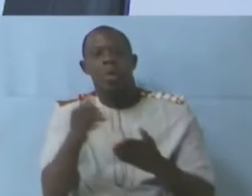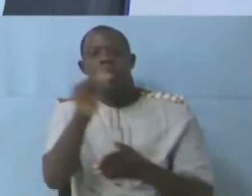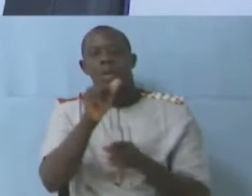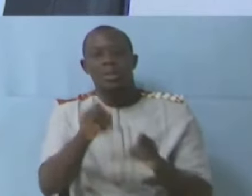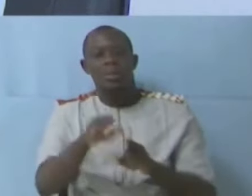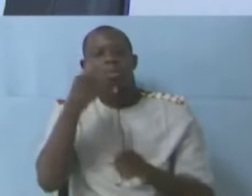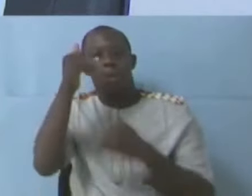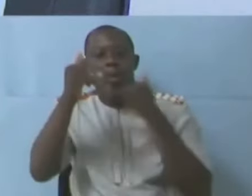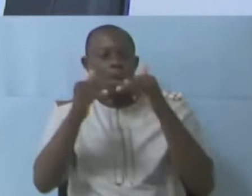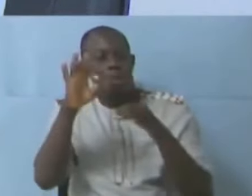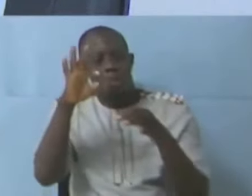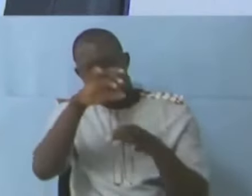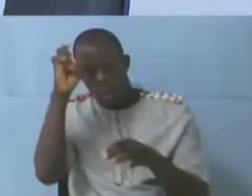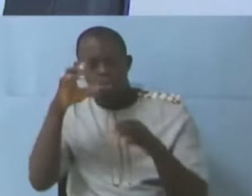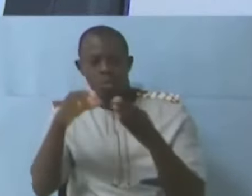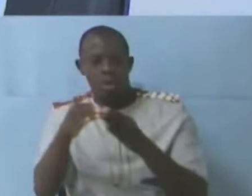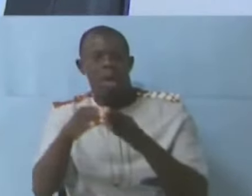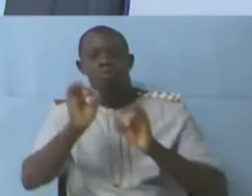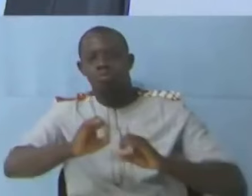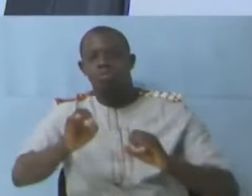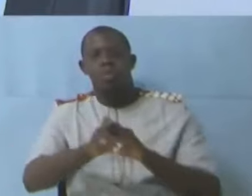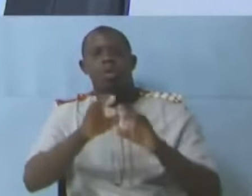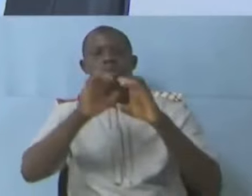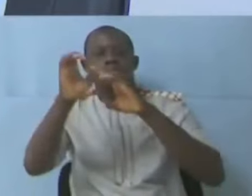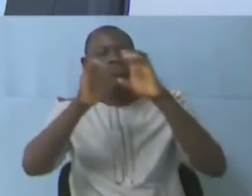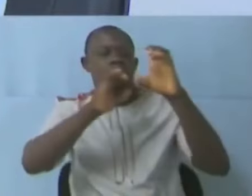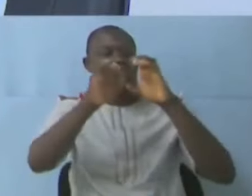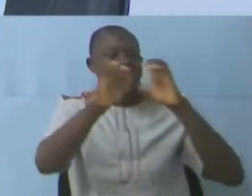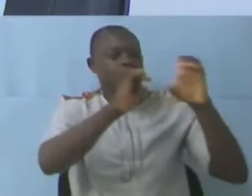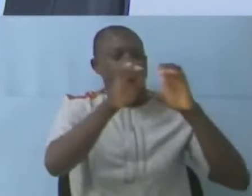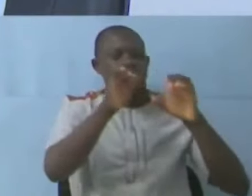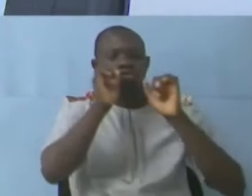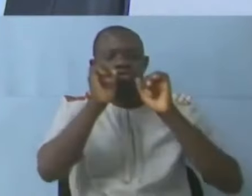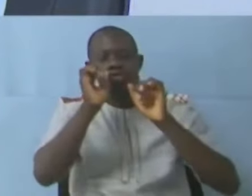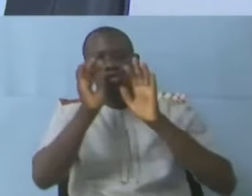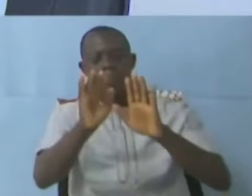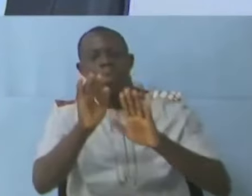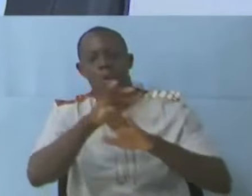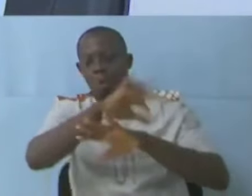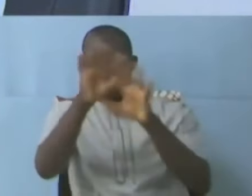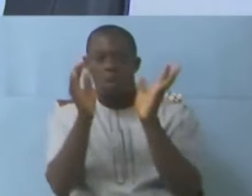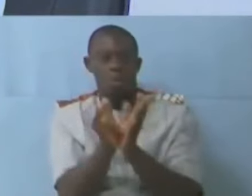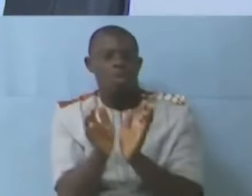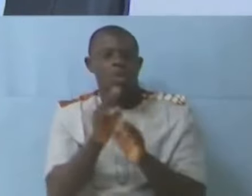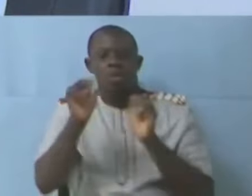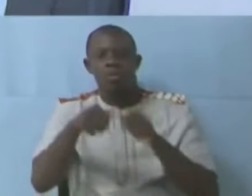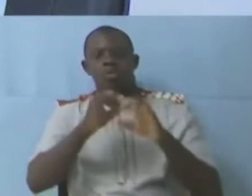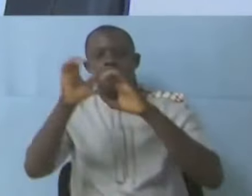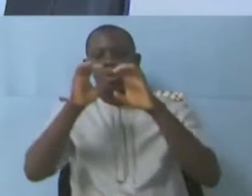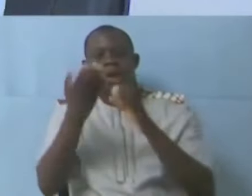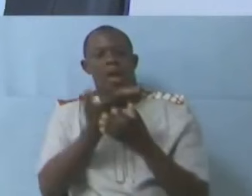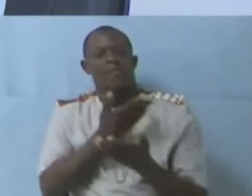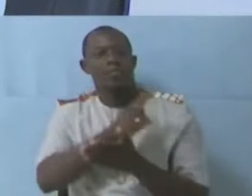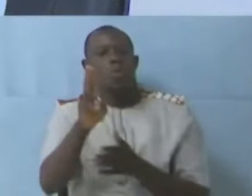phones were no more working. So because communication si yep stop when ko want to meet and then danga gis ne sat phone si amuñ won access